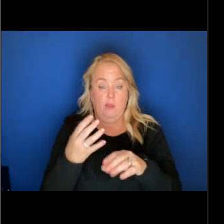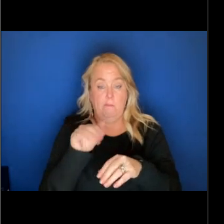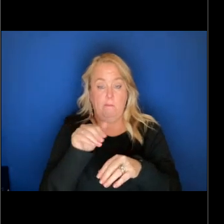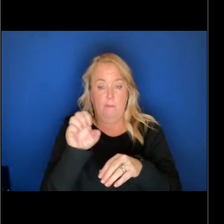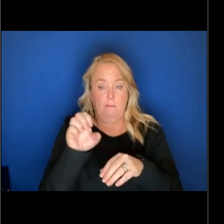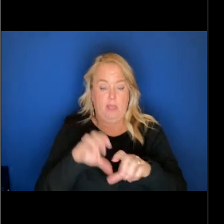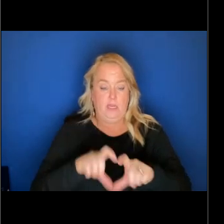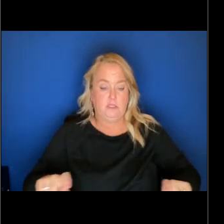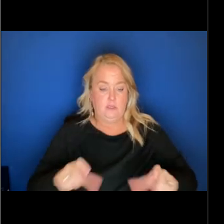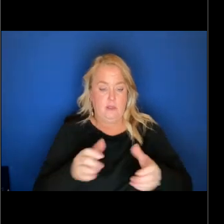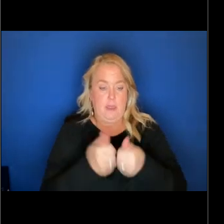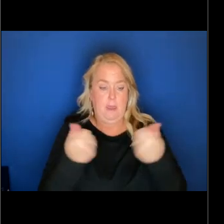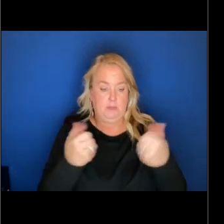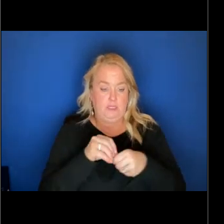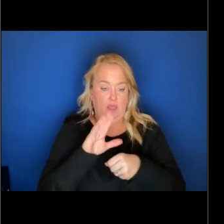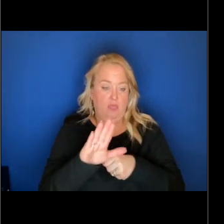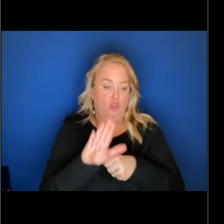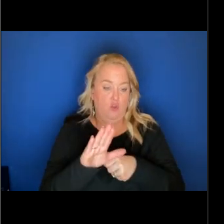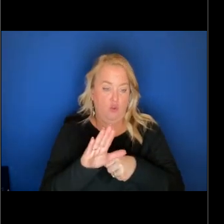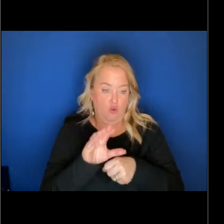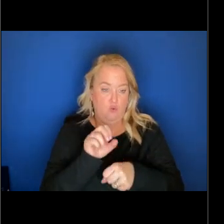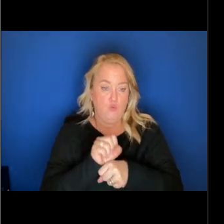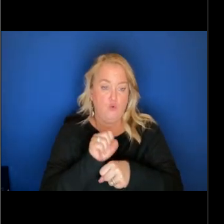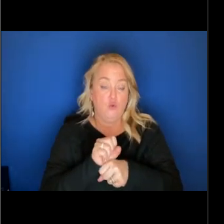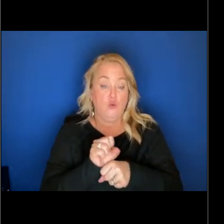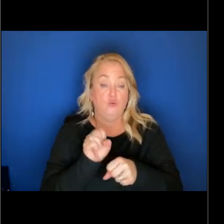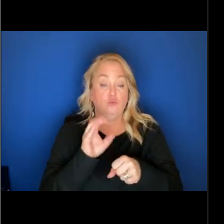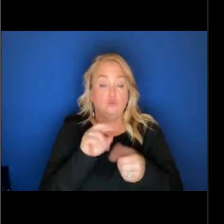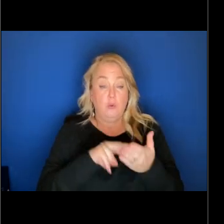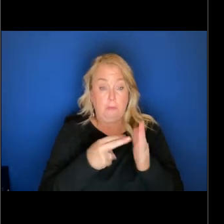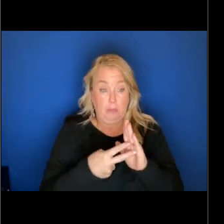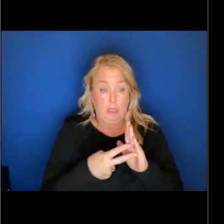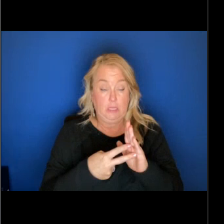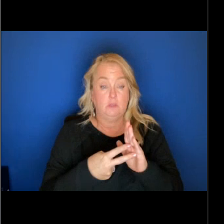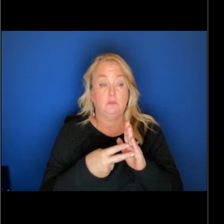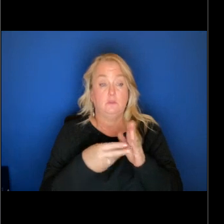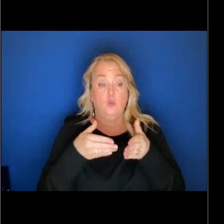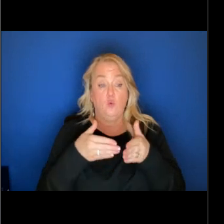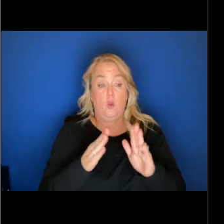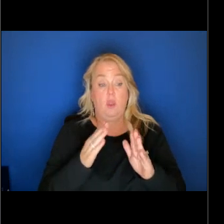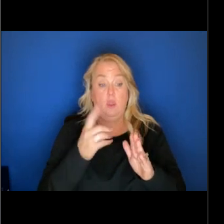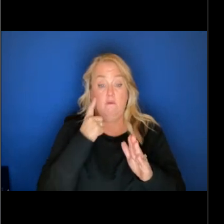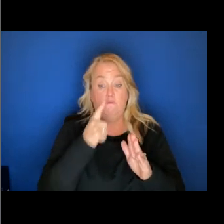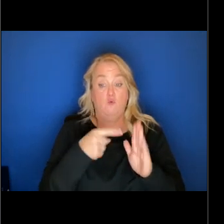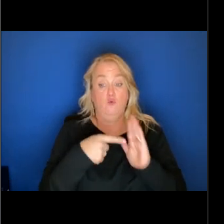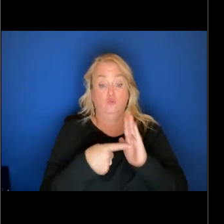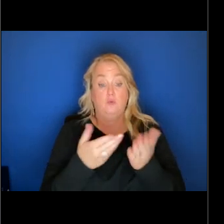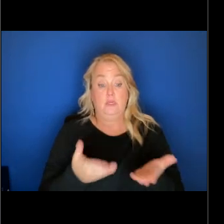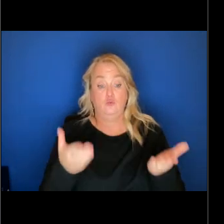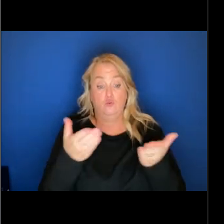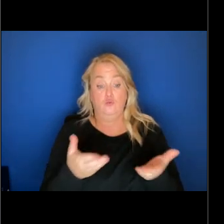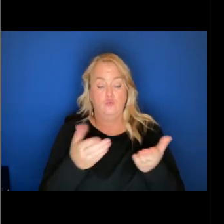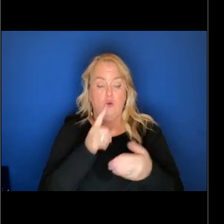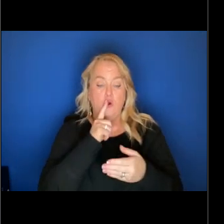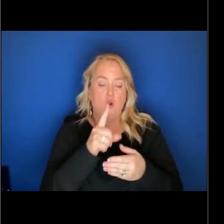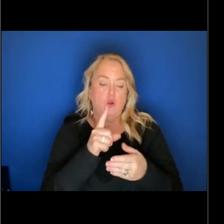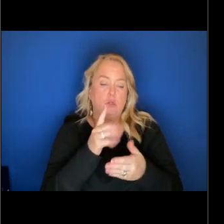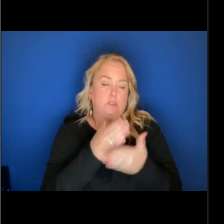lines. Therefore, the methods for providing removable cabinets presented here are some of the